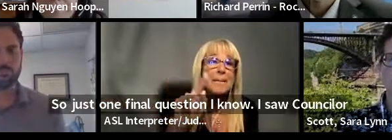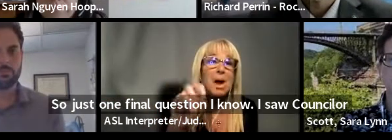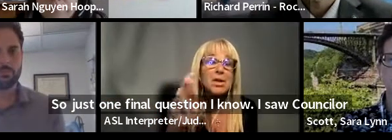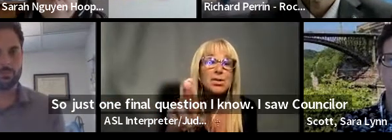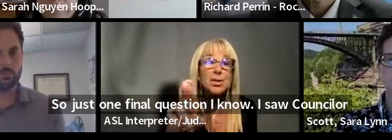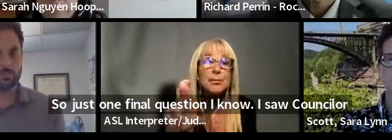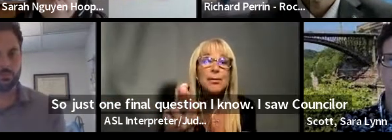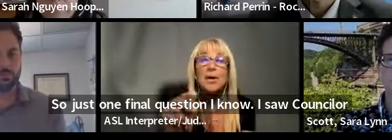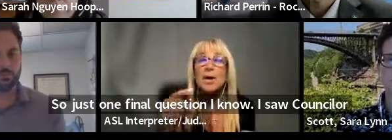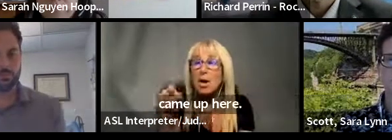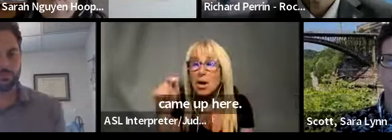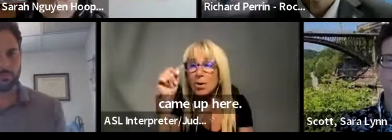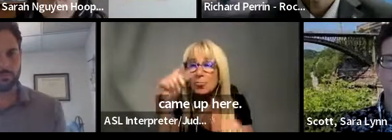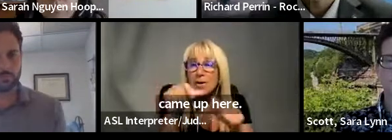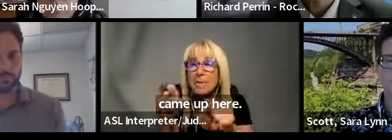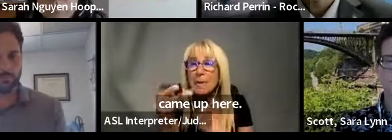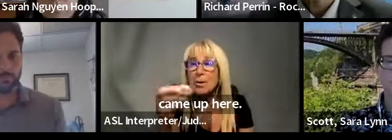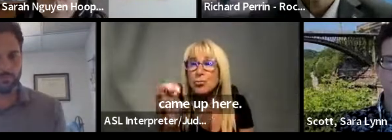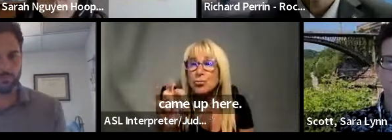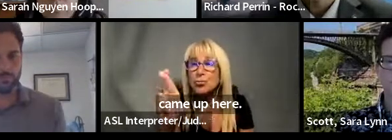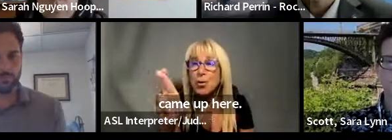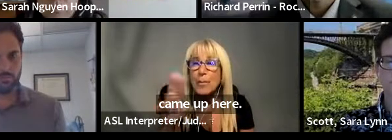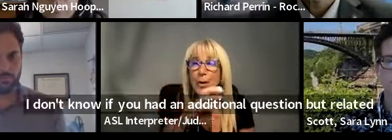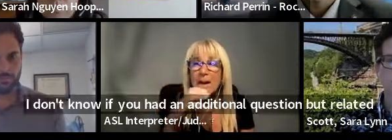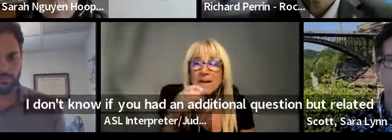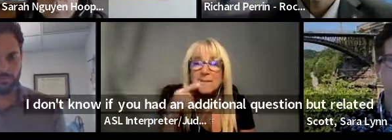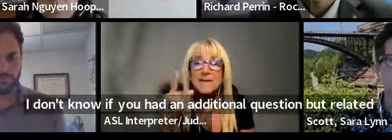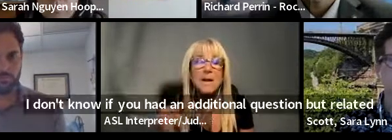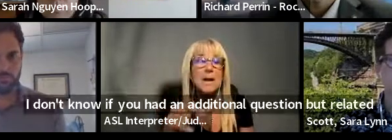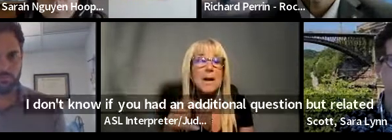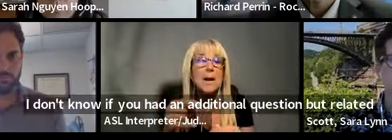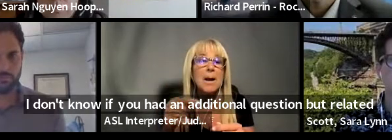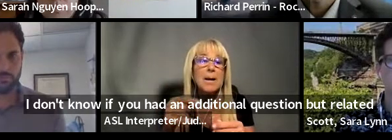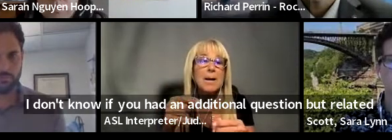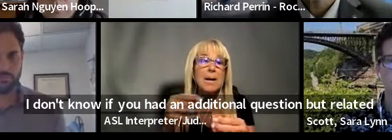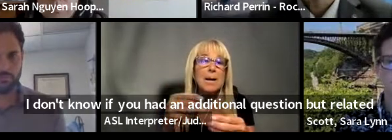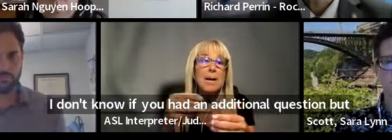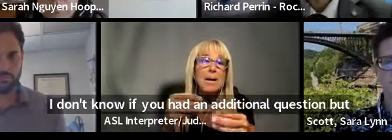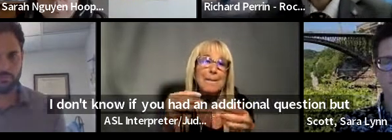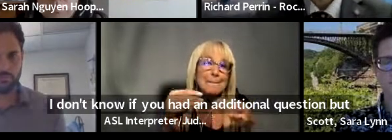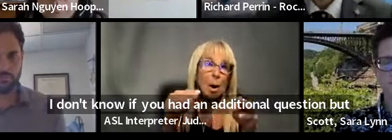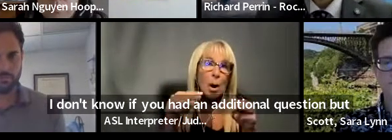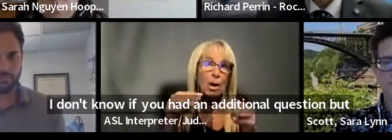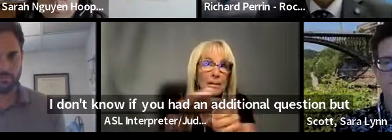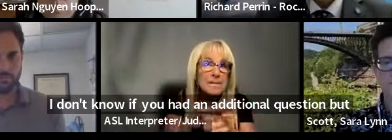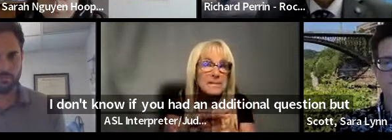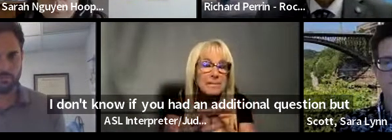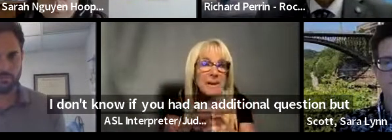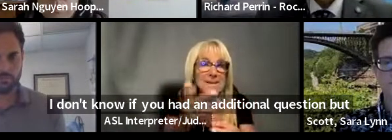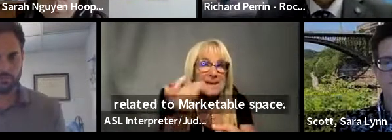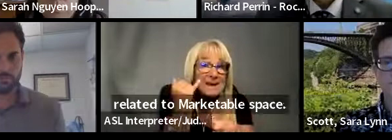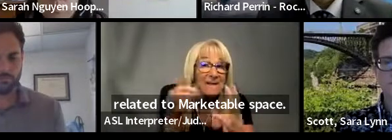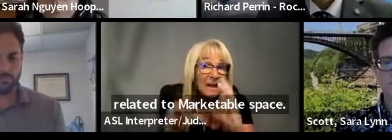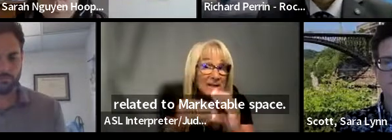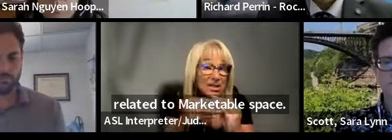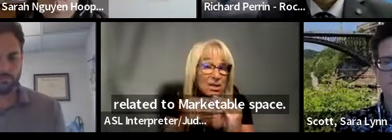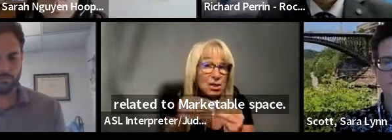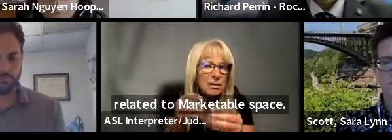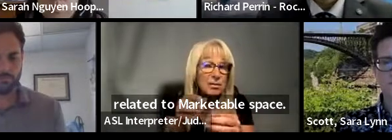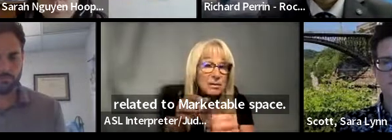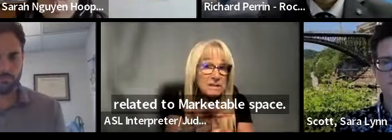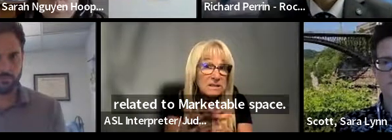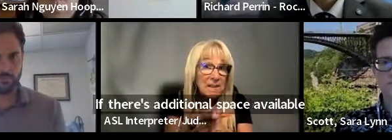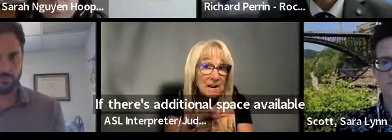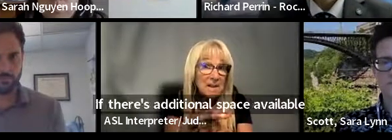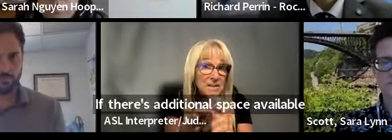but related to marketable space, if there's additional space available or potentially available in